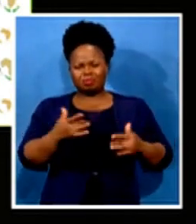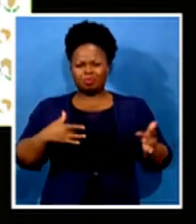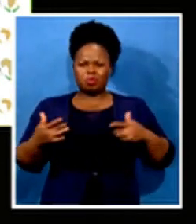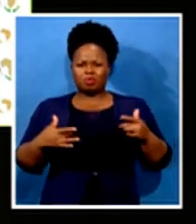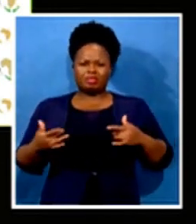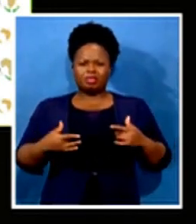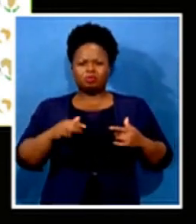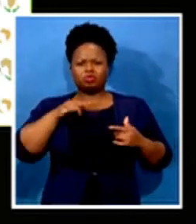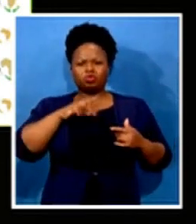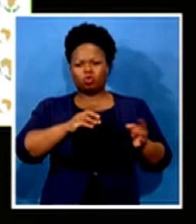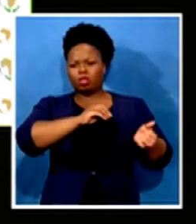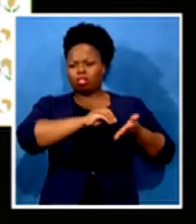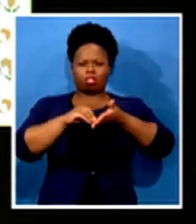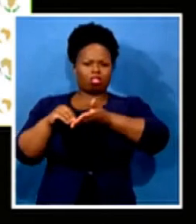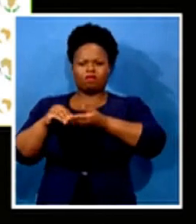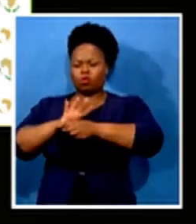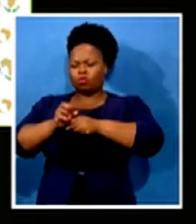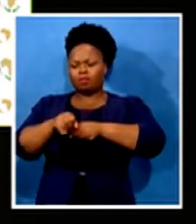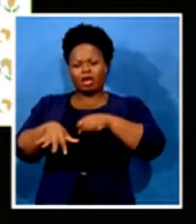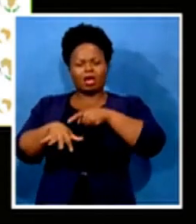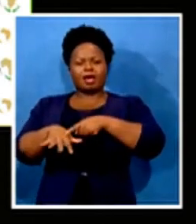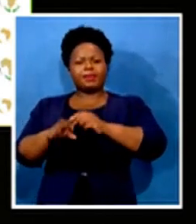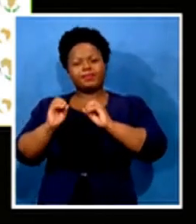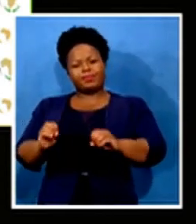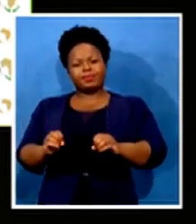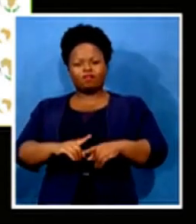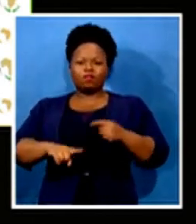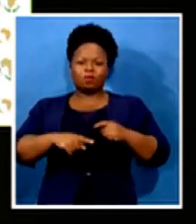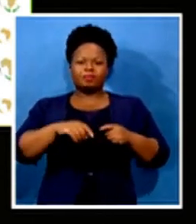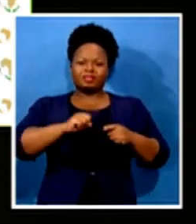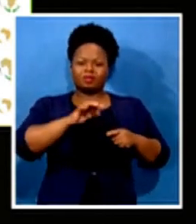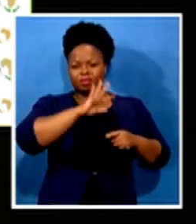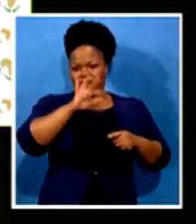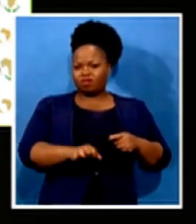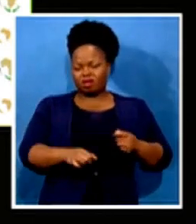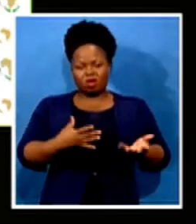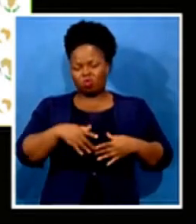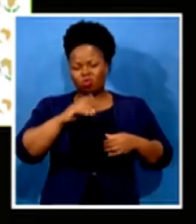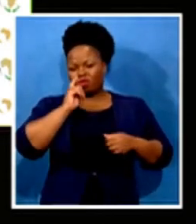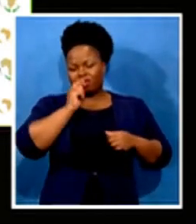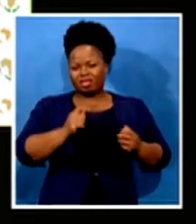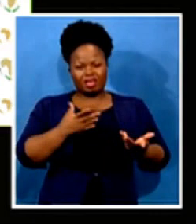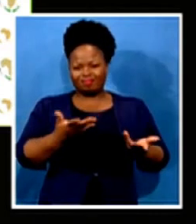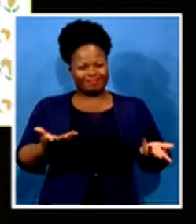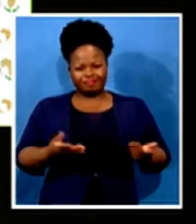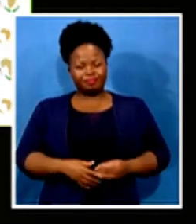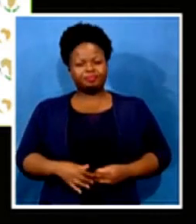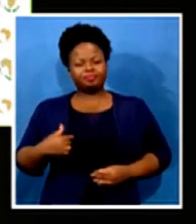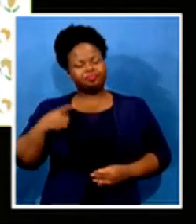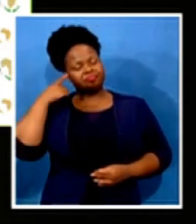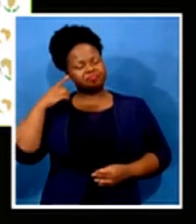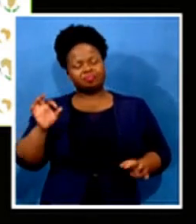variant, okay, of the South African variant or any other variant there. I think really very basic public